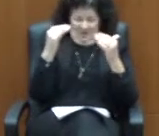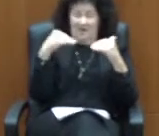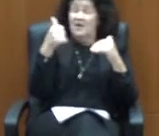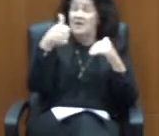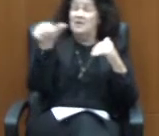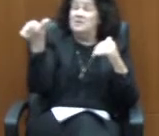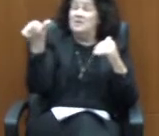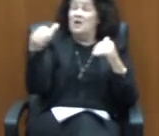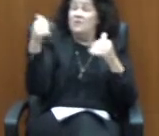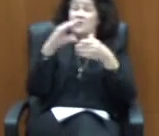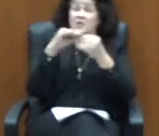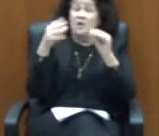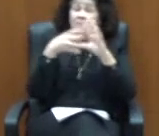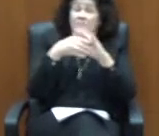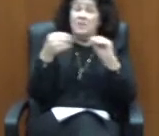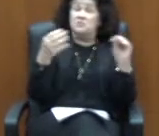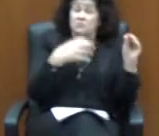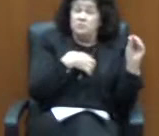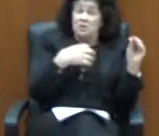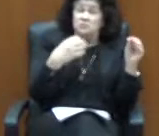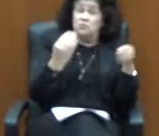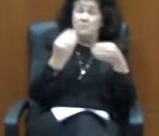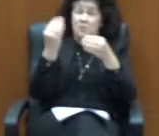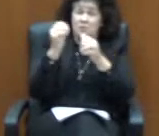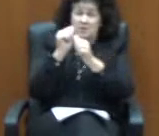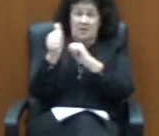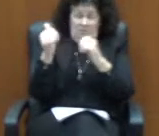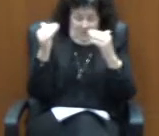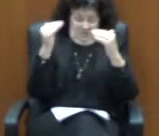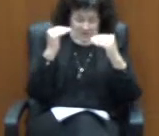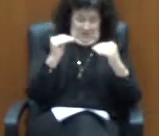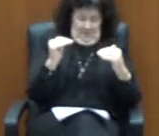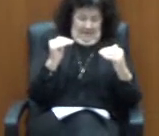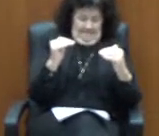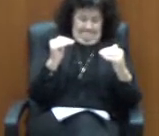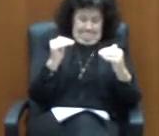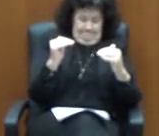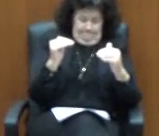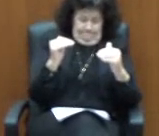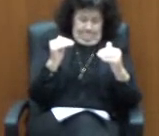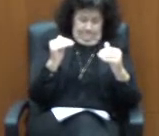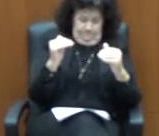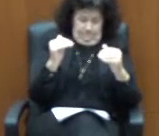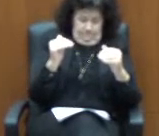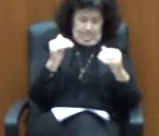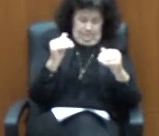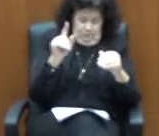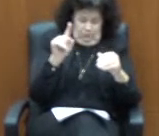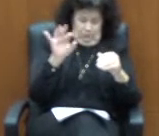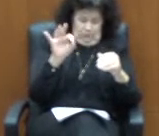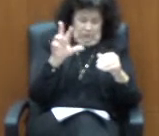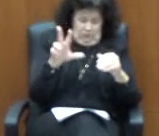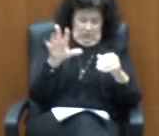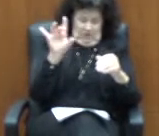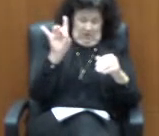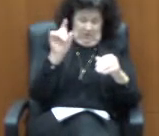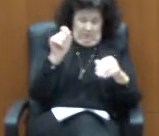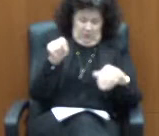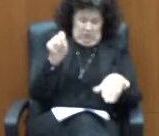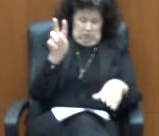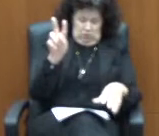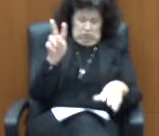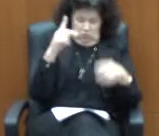Any other comments, objection? Motion carried. Next item, please. On page 193, item